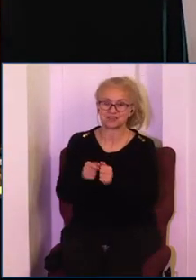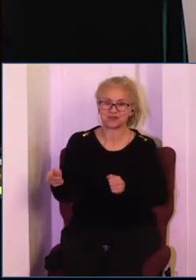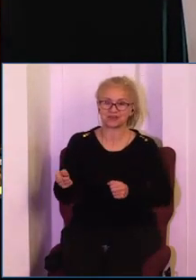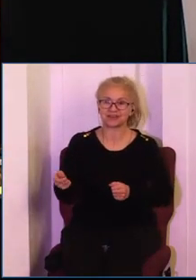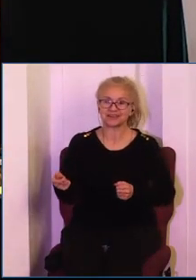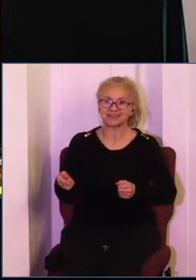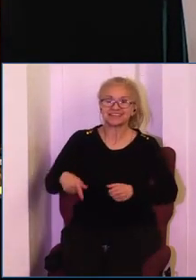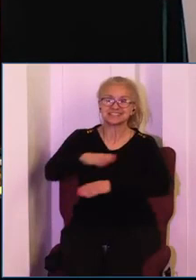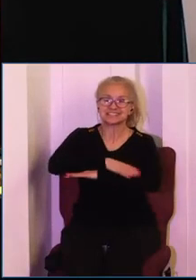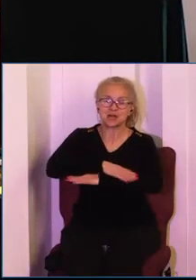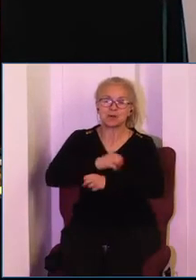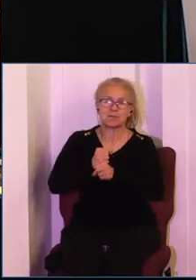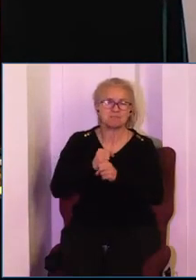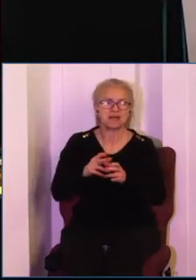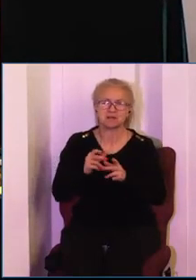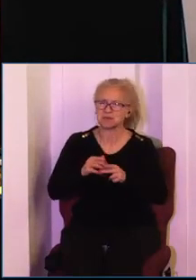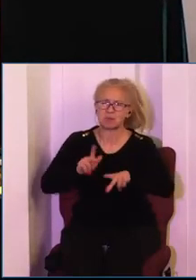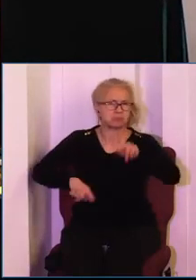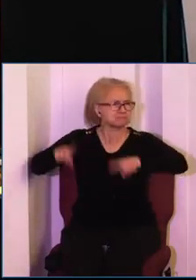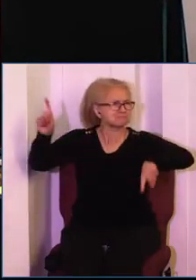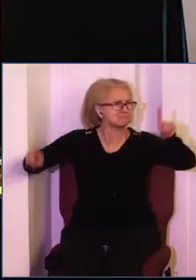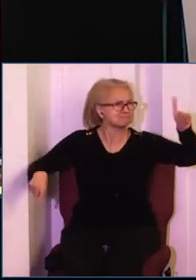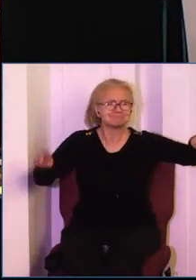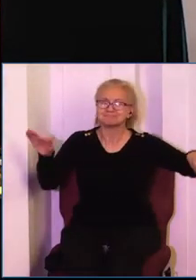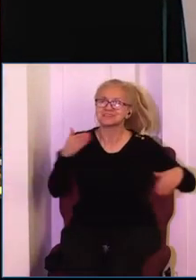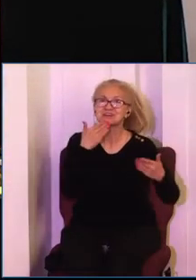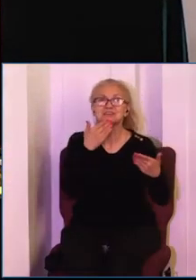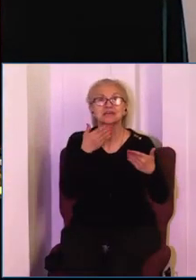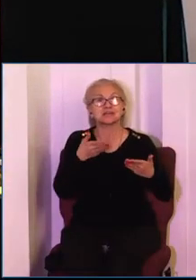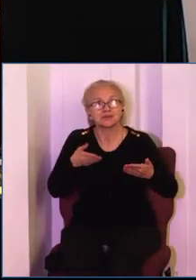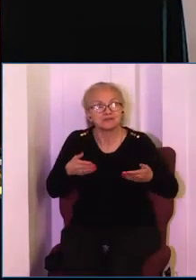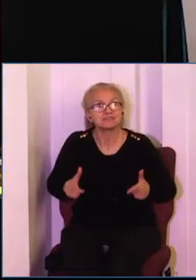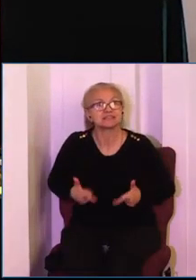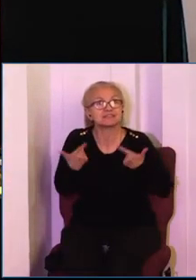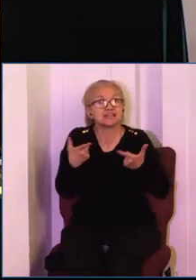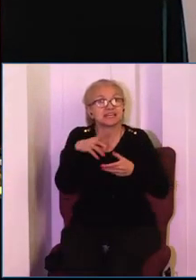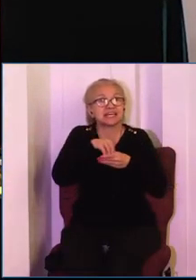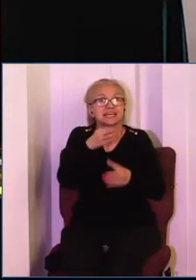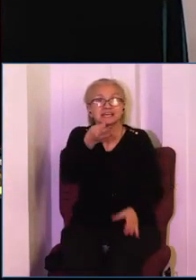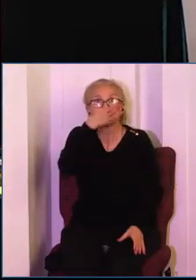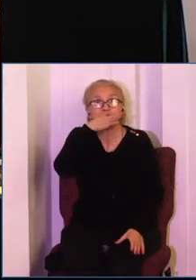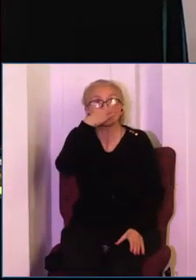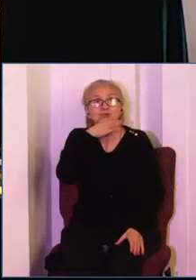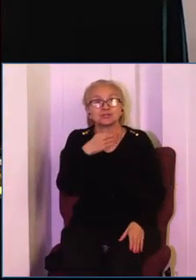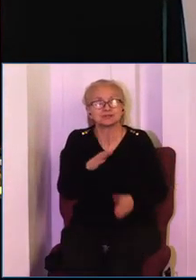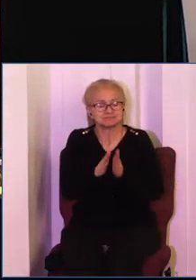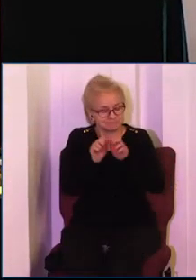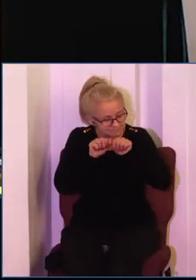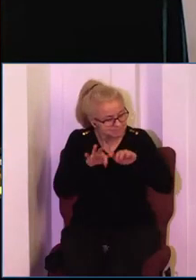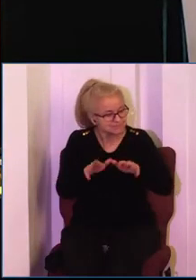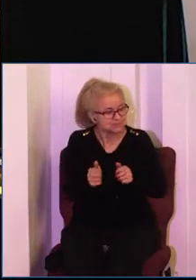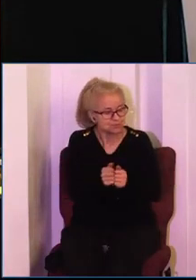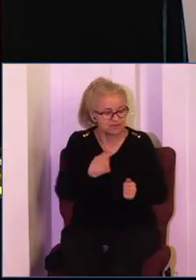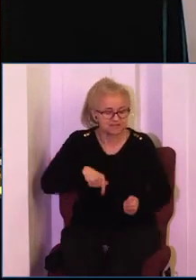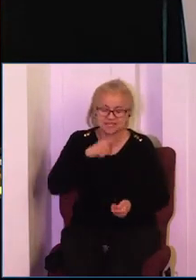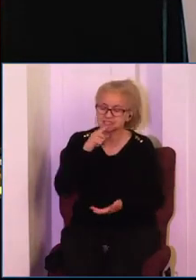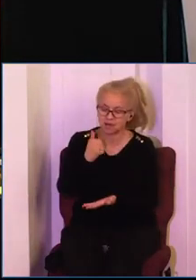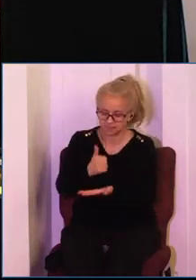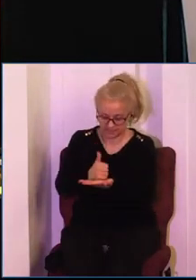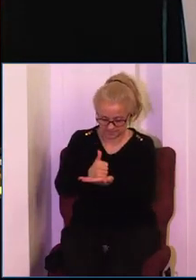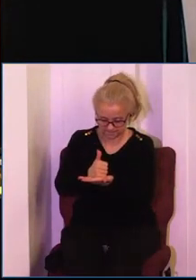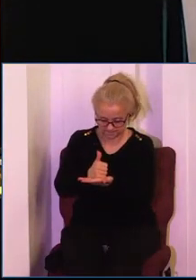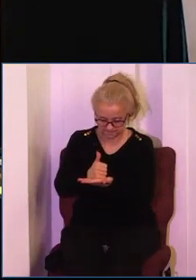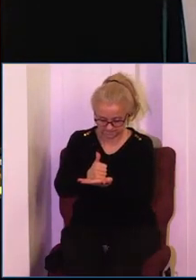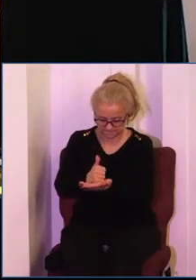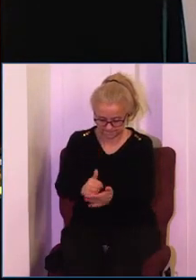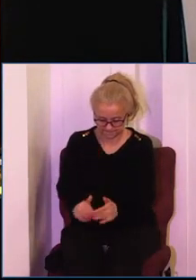many. Thank you for living in communion with us. Amen.